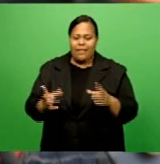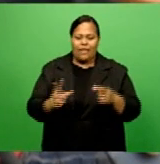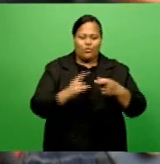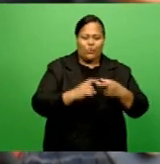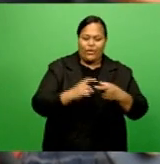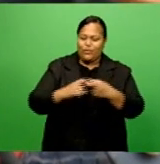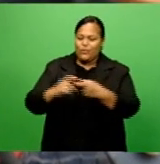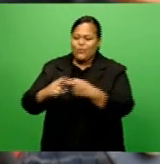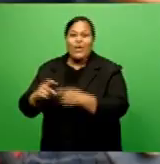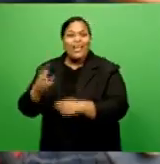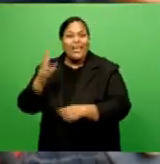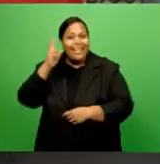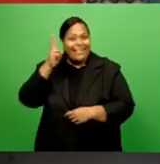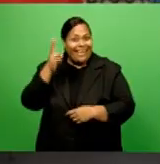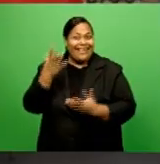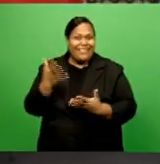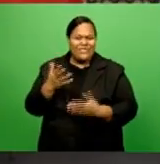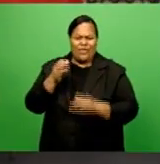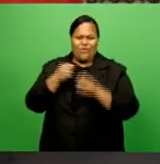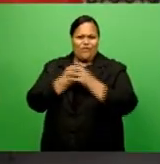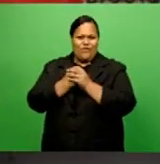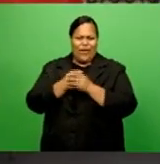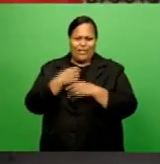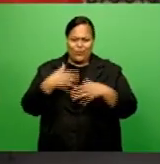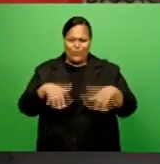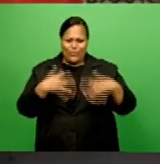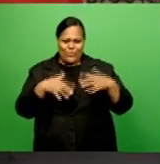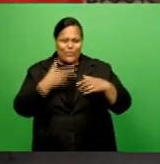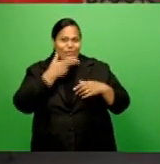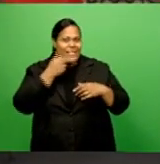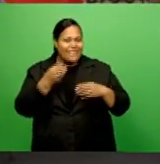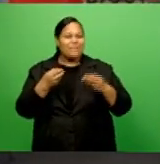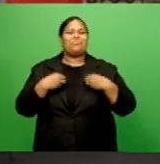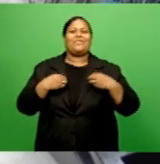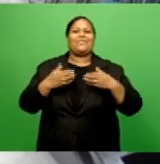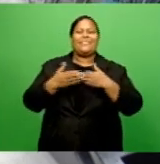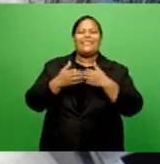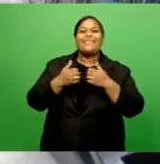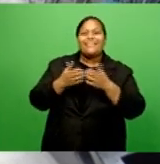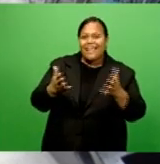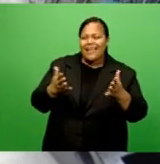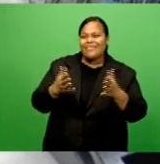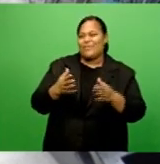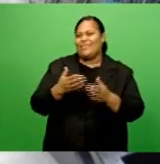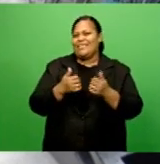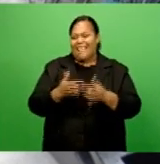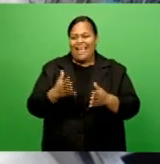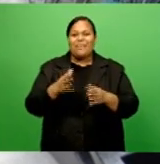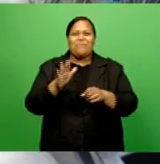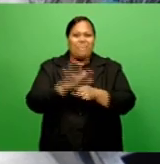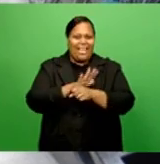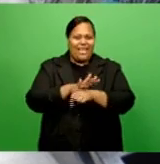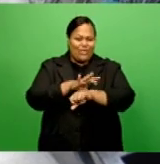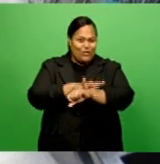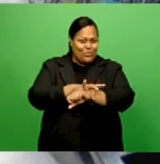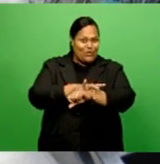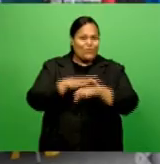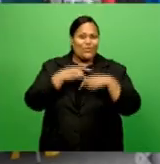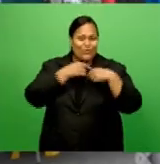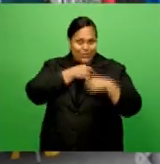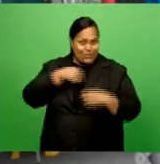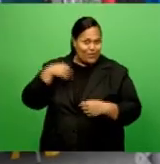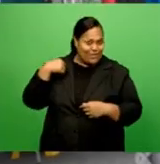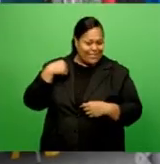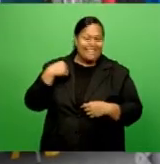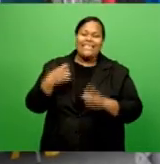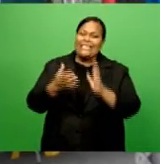nice. And that's how the business started. And that's how I start making jewelry. Matthews does not only specialize in jewelry making,